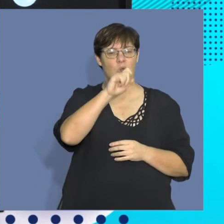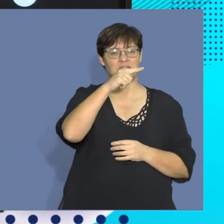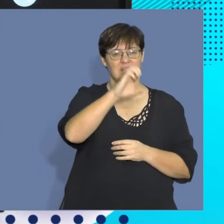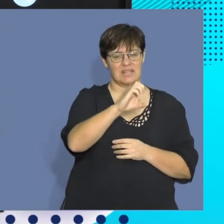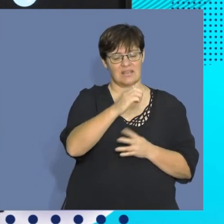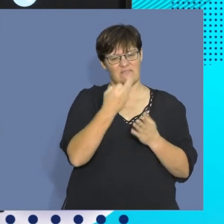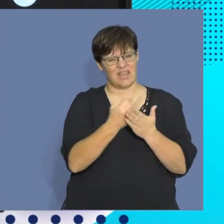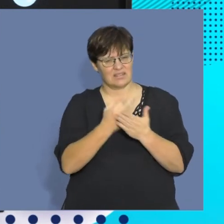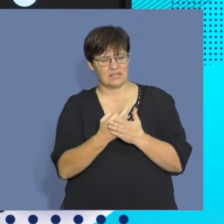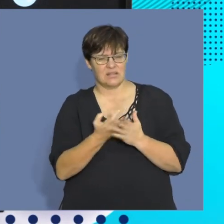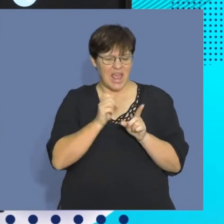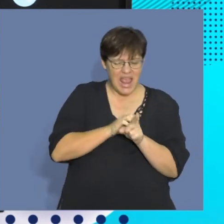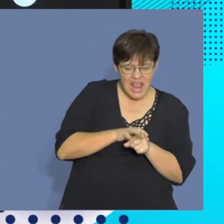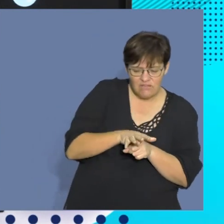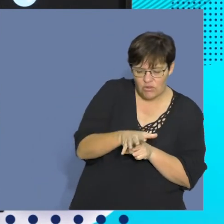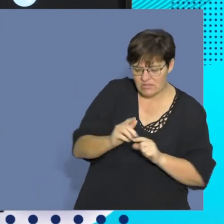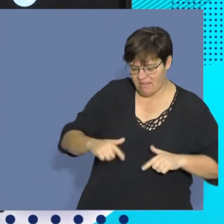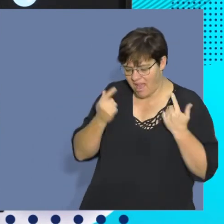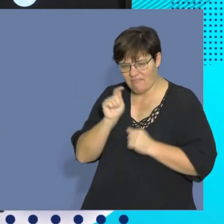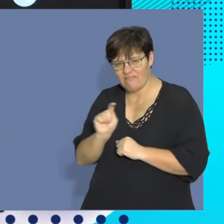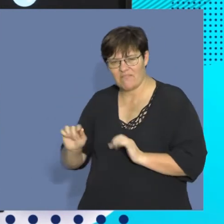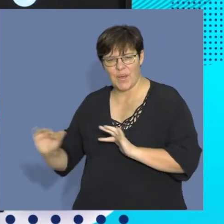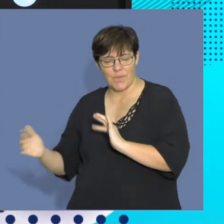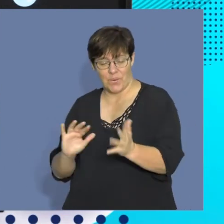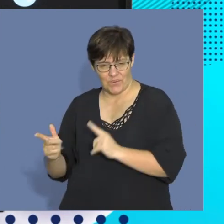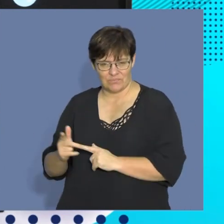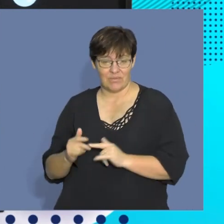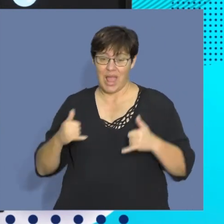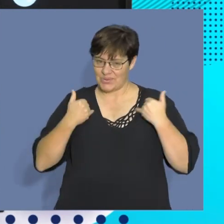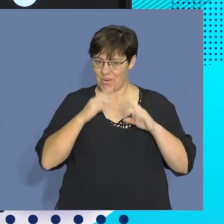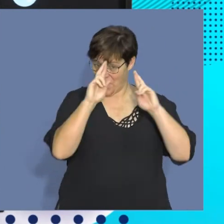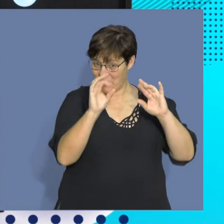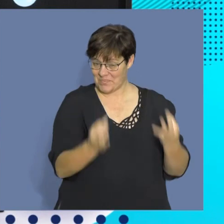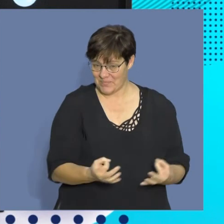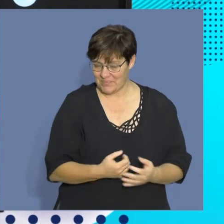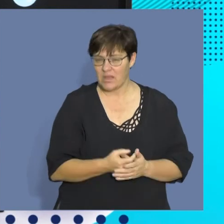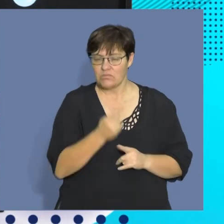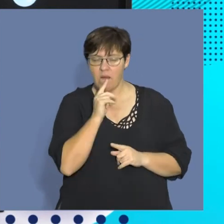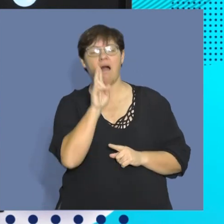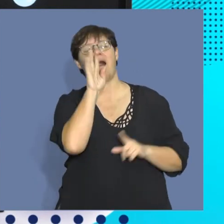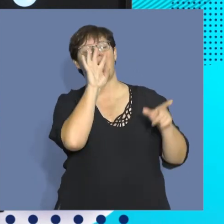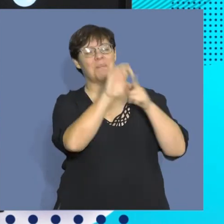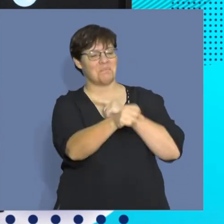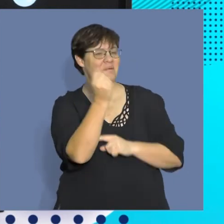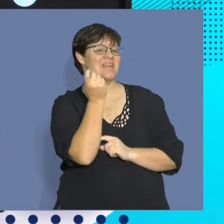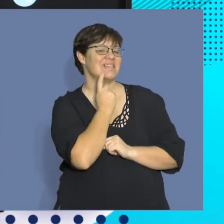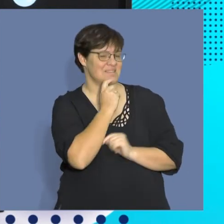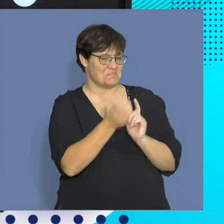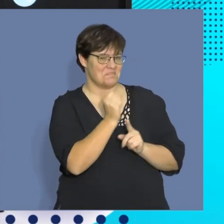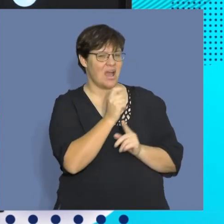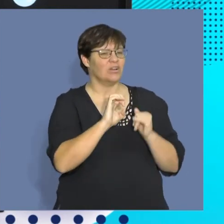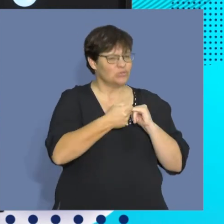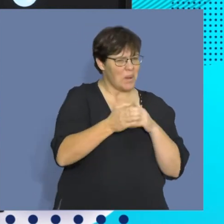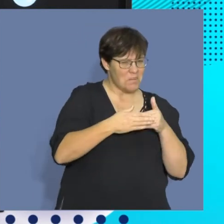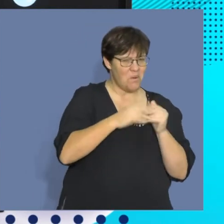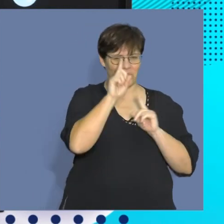various abiotic factors in the segment. We've looked at how they influence life forms. Trust that you've enjoyed the lesson. I hope that you're able to reflect on